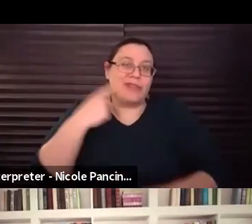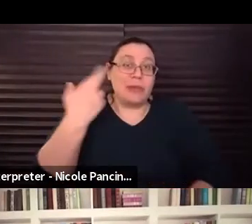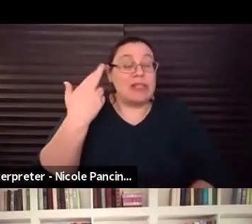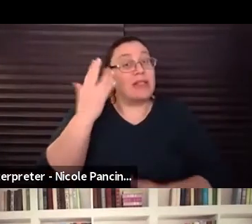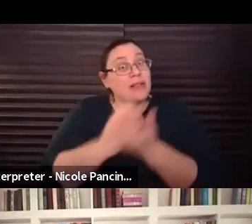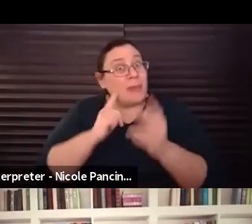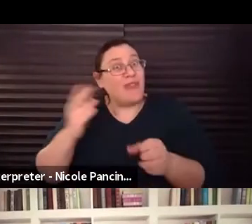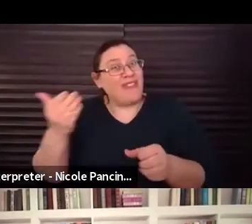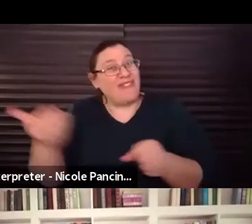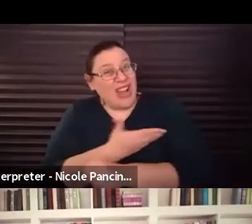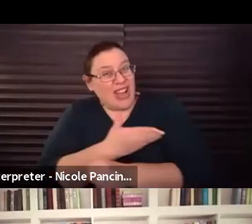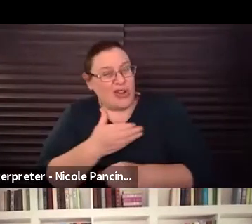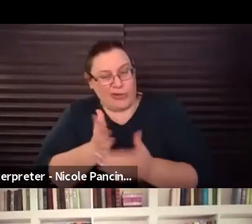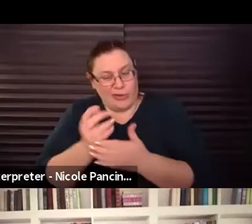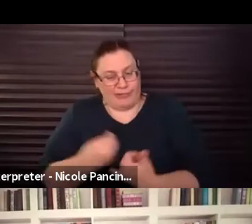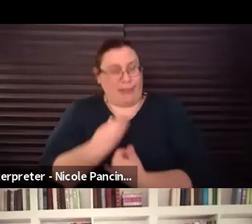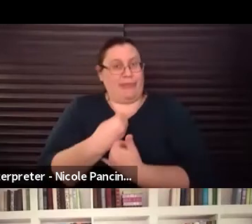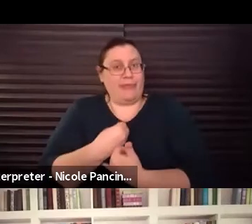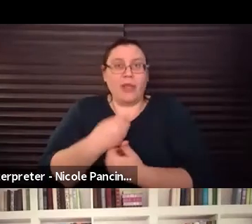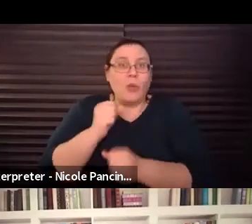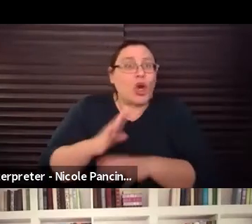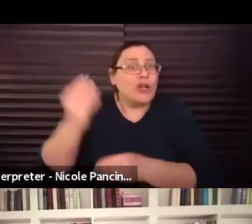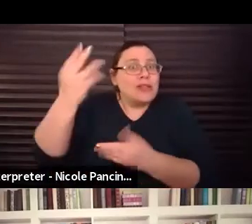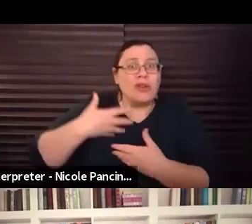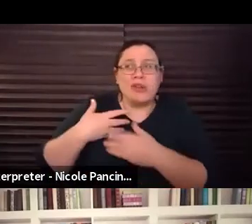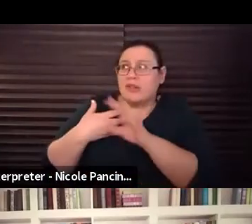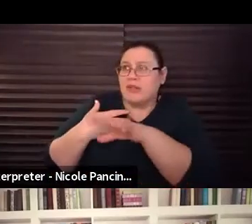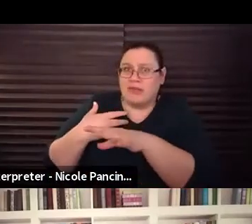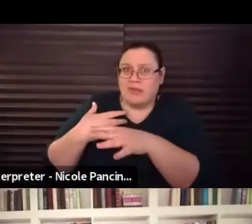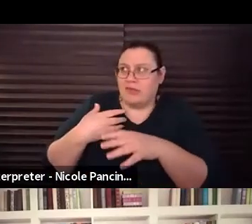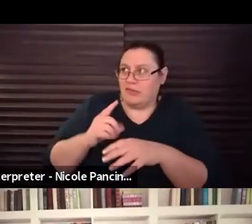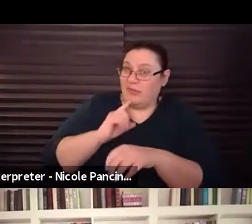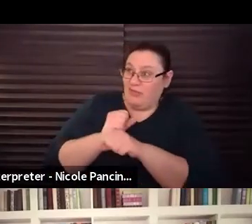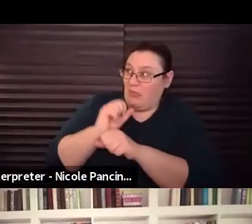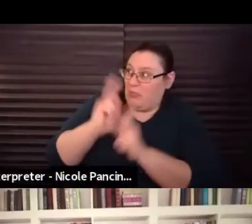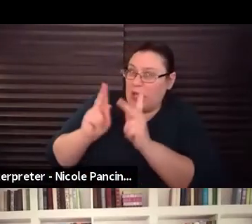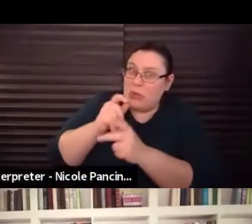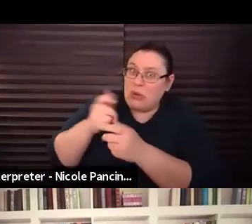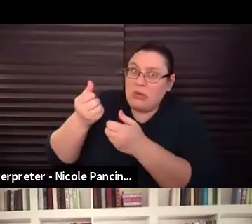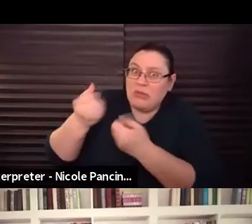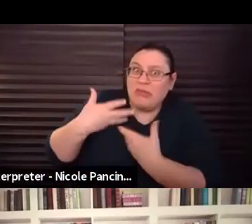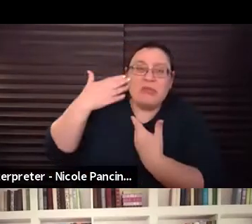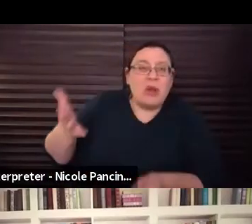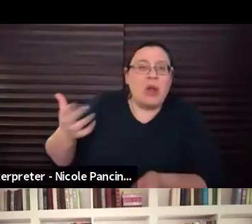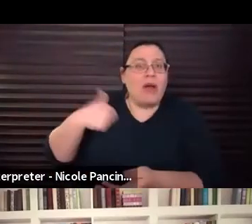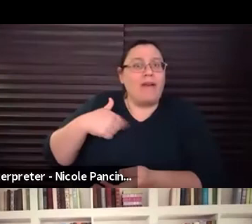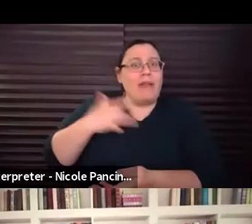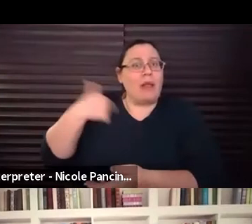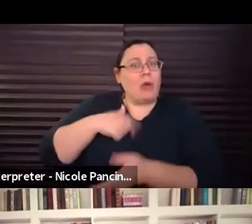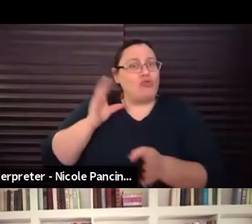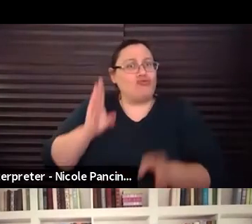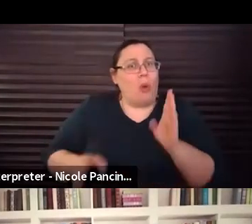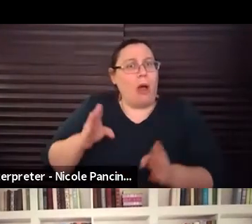that way. We heard from workers who said, we're not even sure if they're actual people behind this. They treat us like robots. But we're